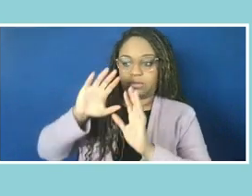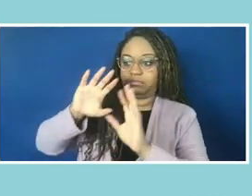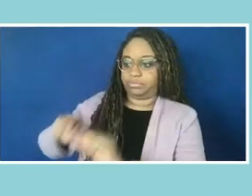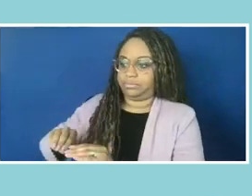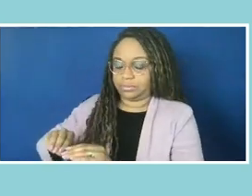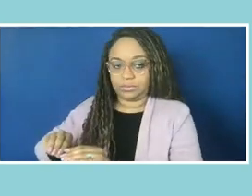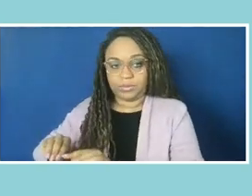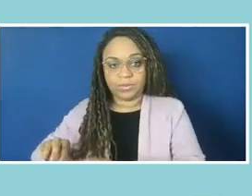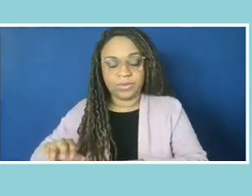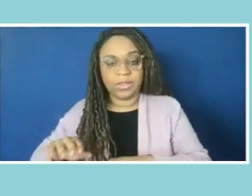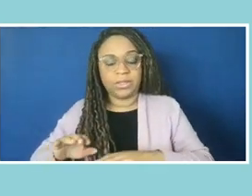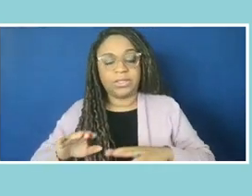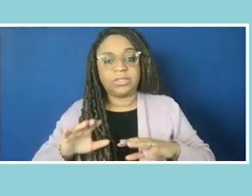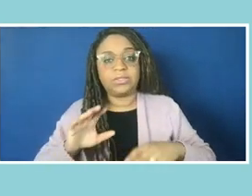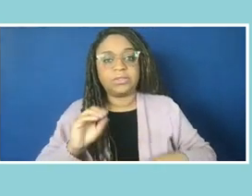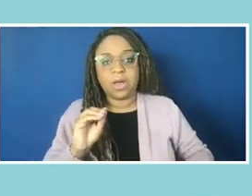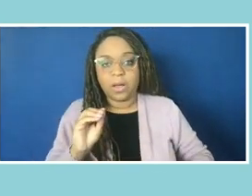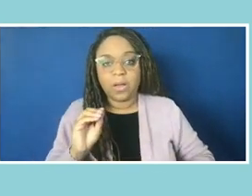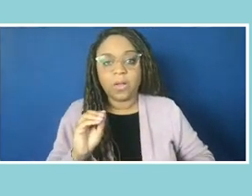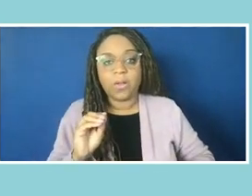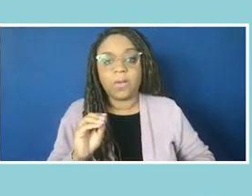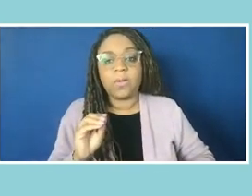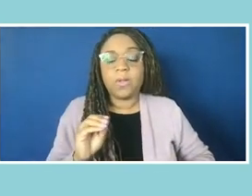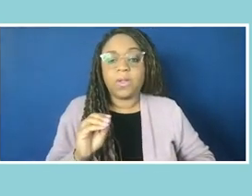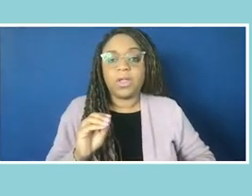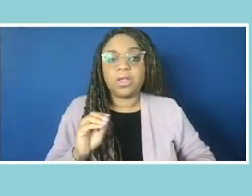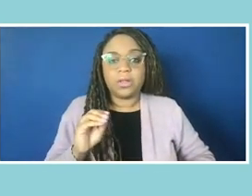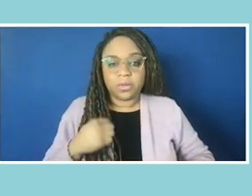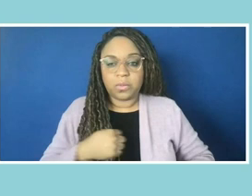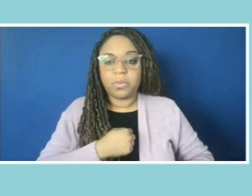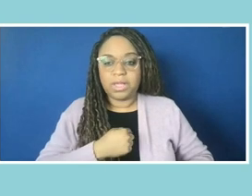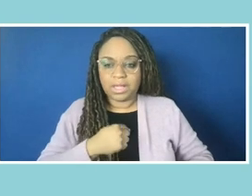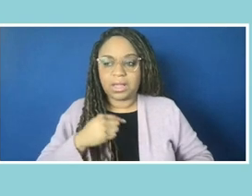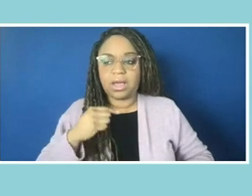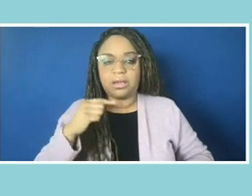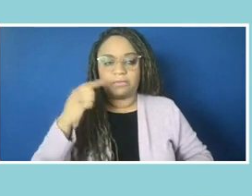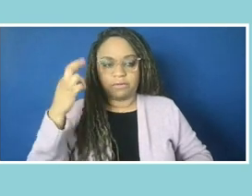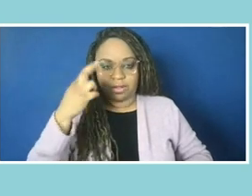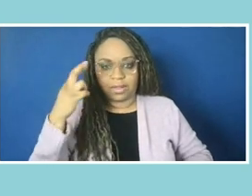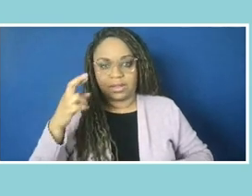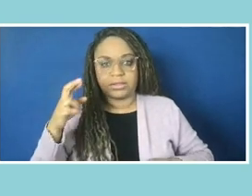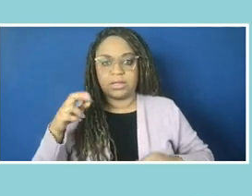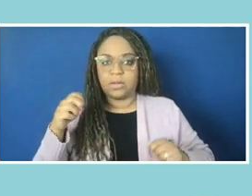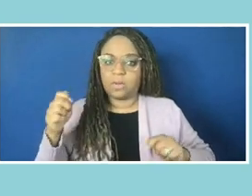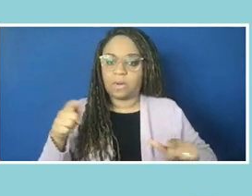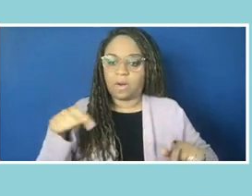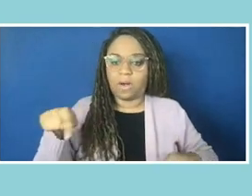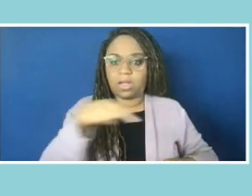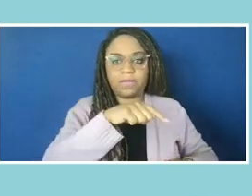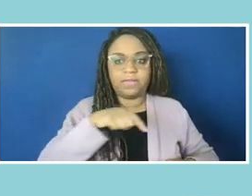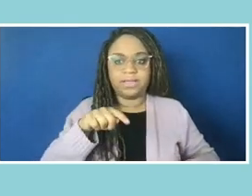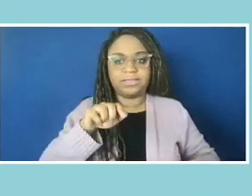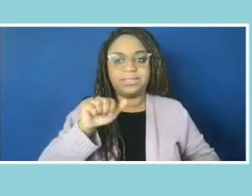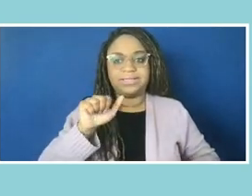have recognized this as Antifa. We have recognized this as anti-fascist and say, look, it's all one attack.